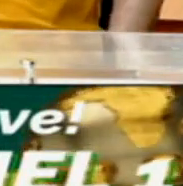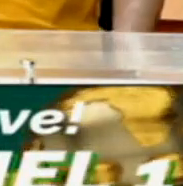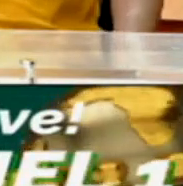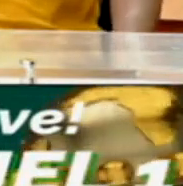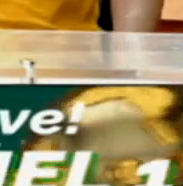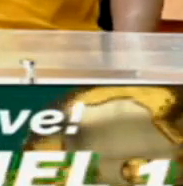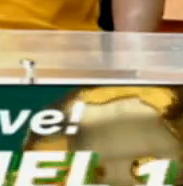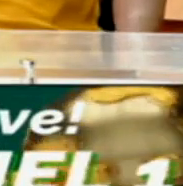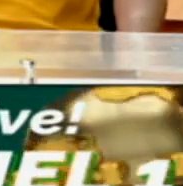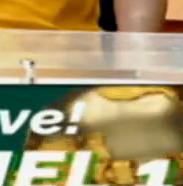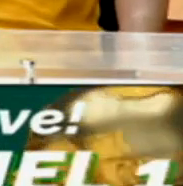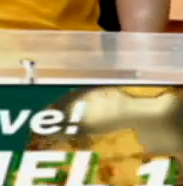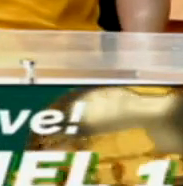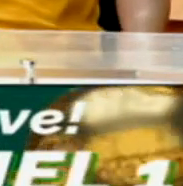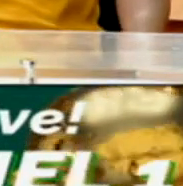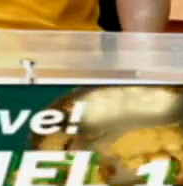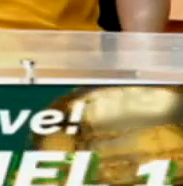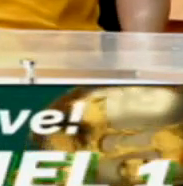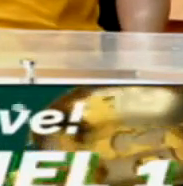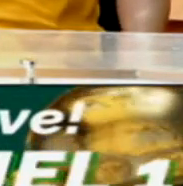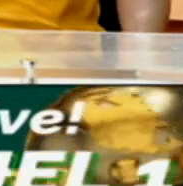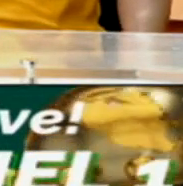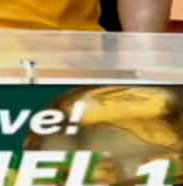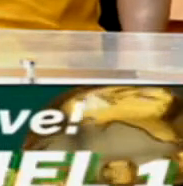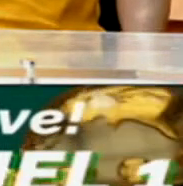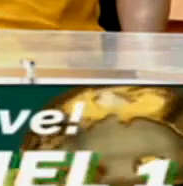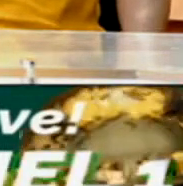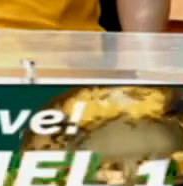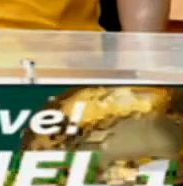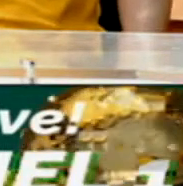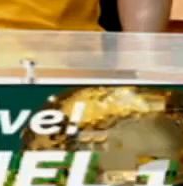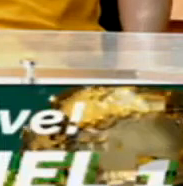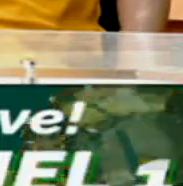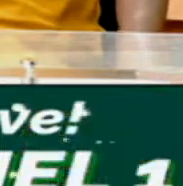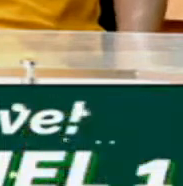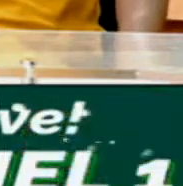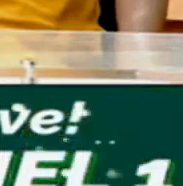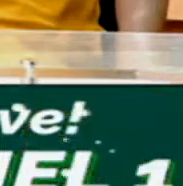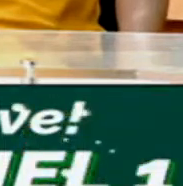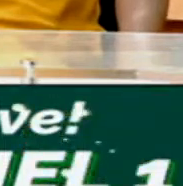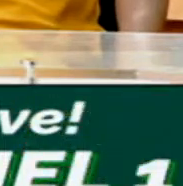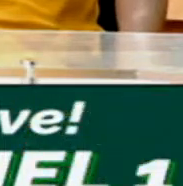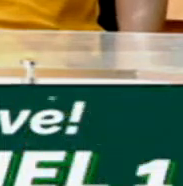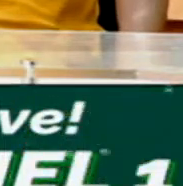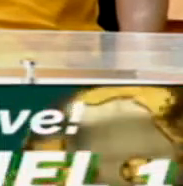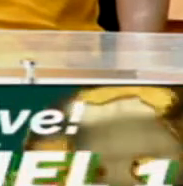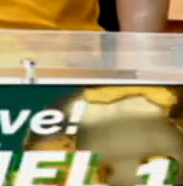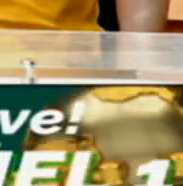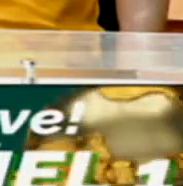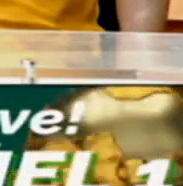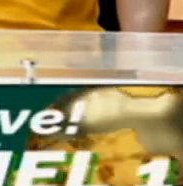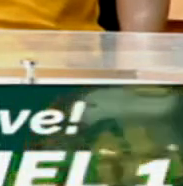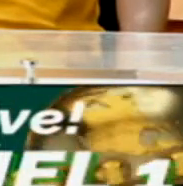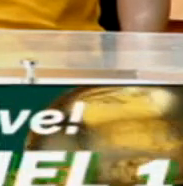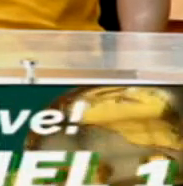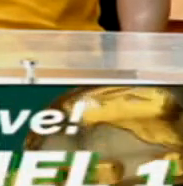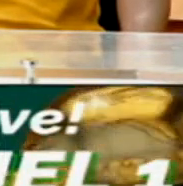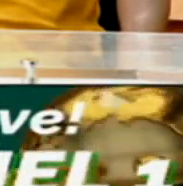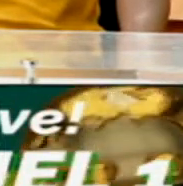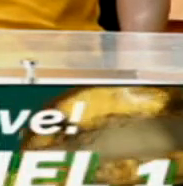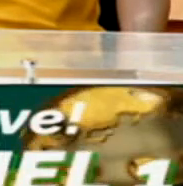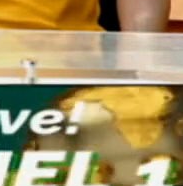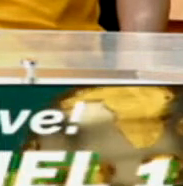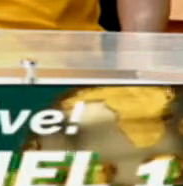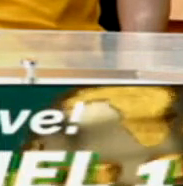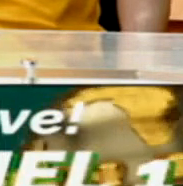are trusting their homegrown players, and even South Africa. And it's something that shows you that maybe there's something good happening with